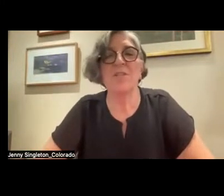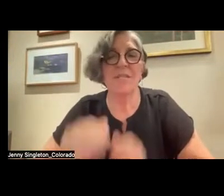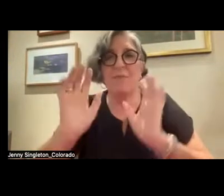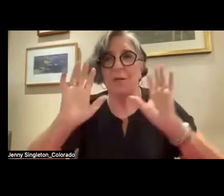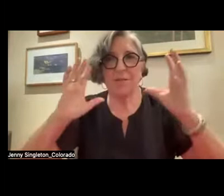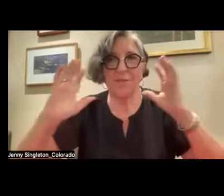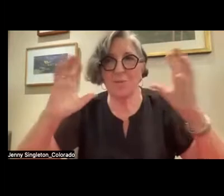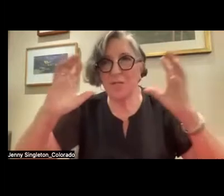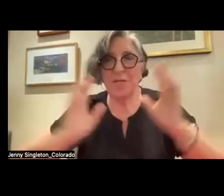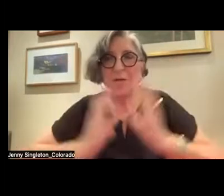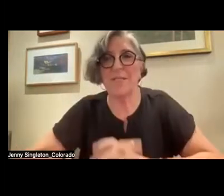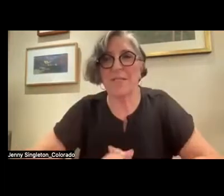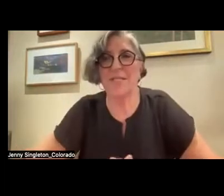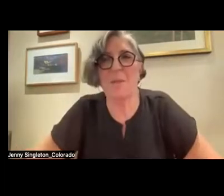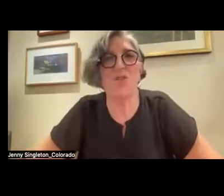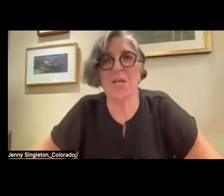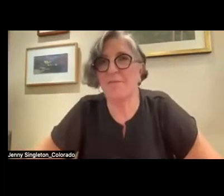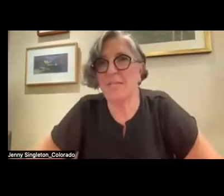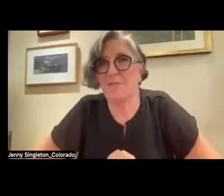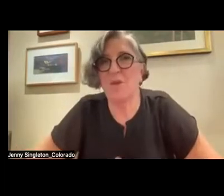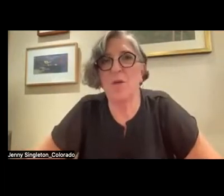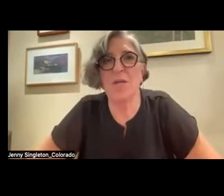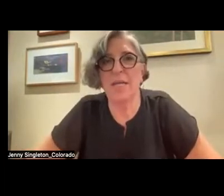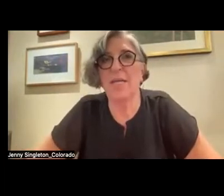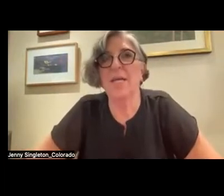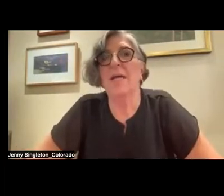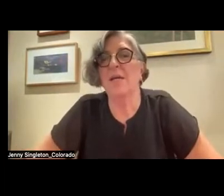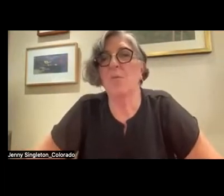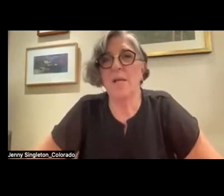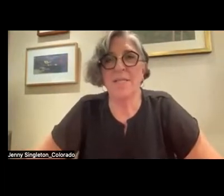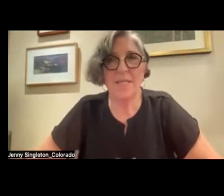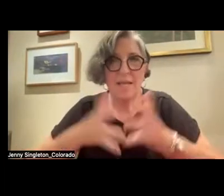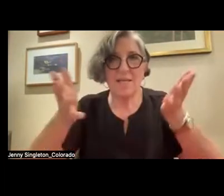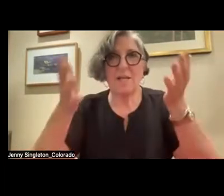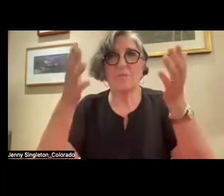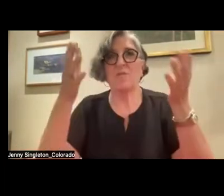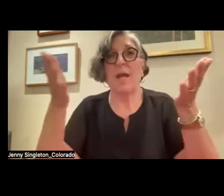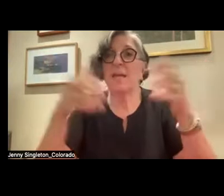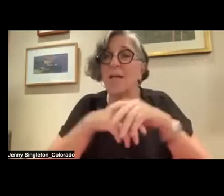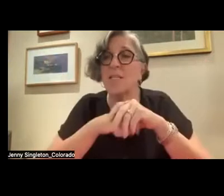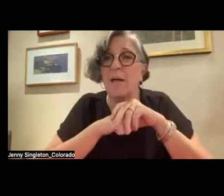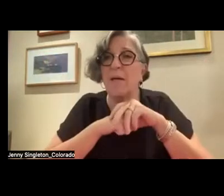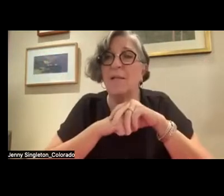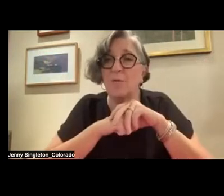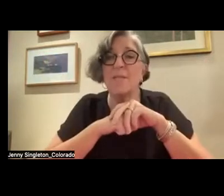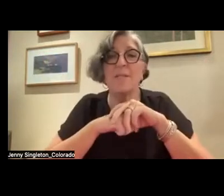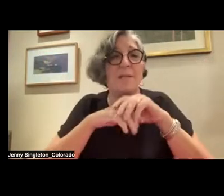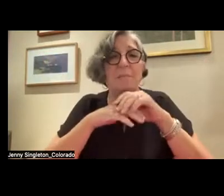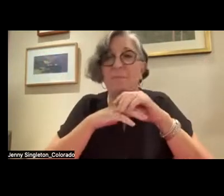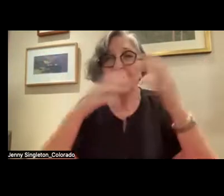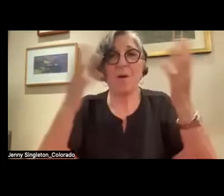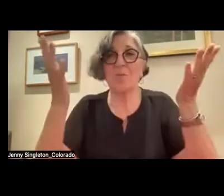So just to give you a little sociolinguistic snapshot of the deaf community, once ASL was recognized by